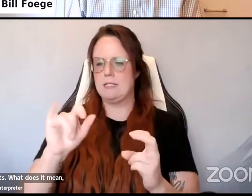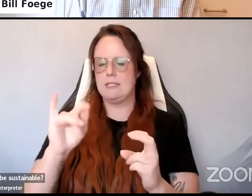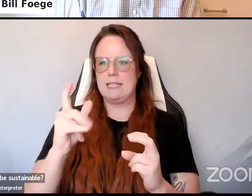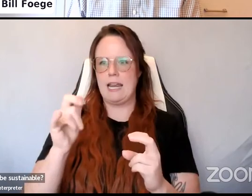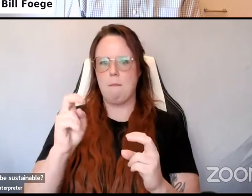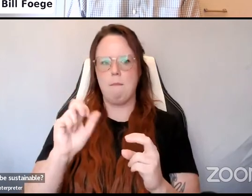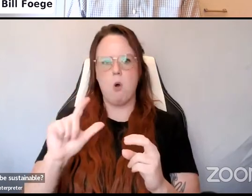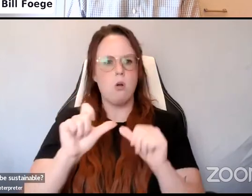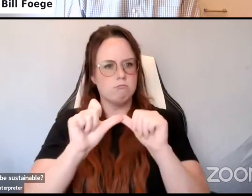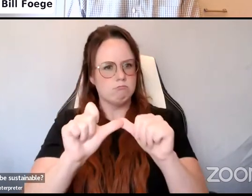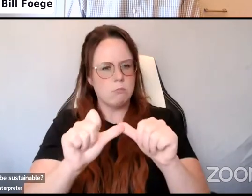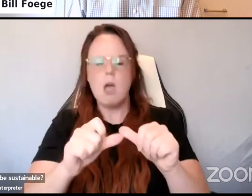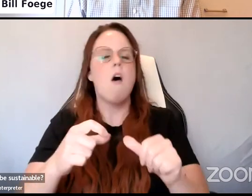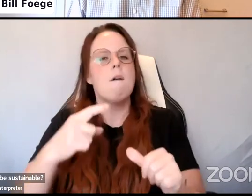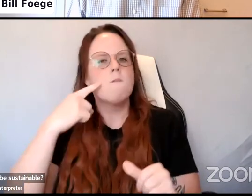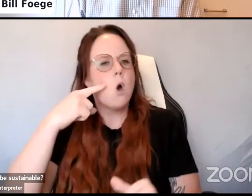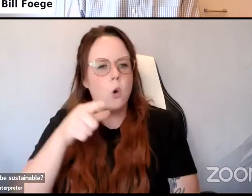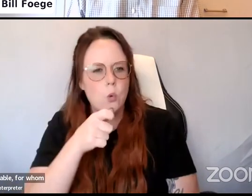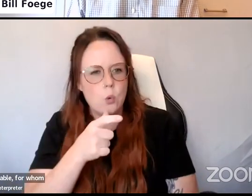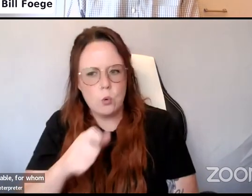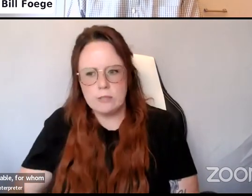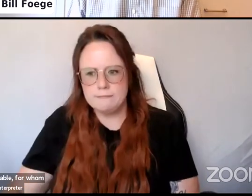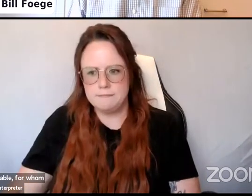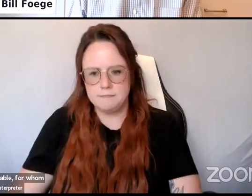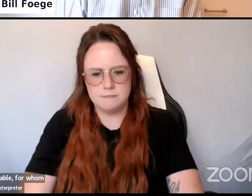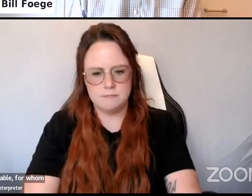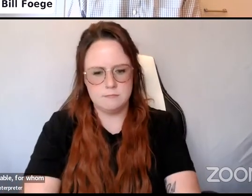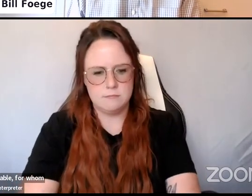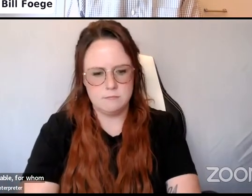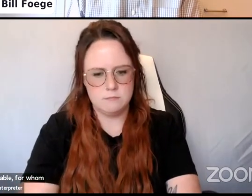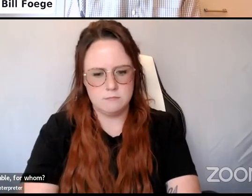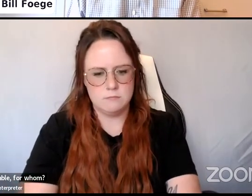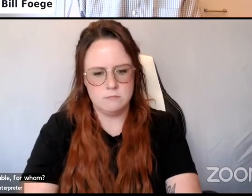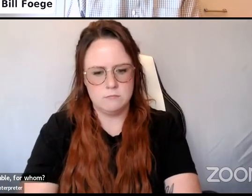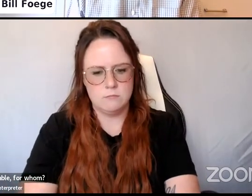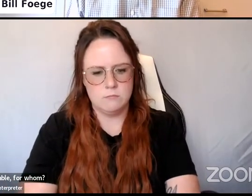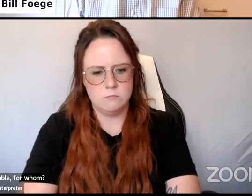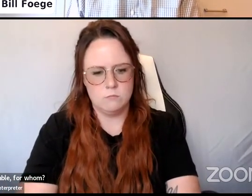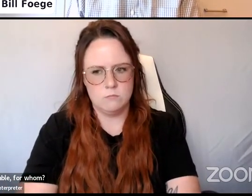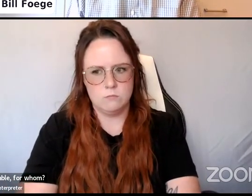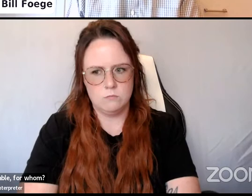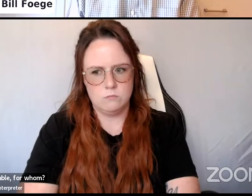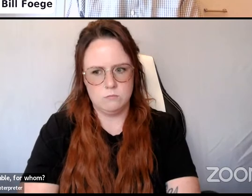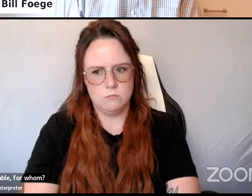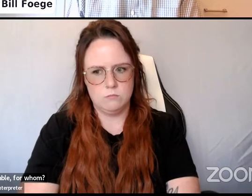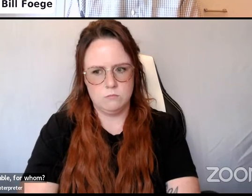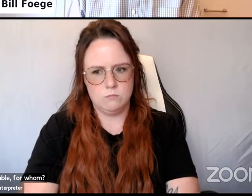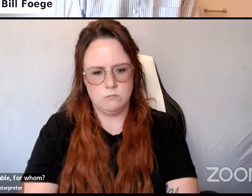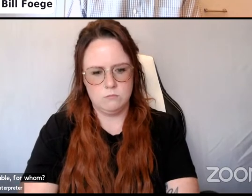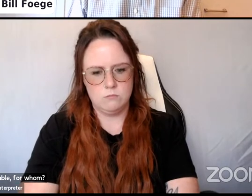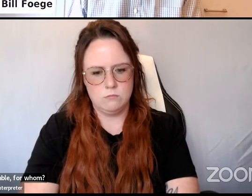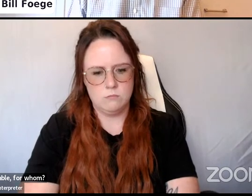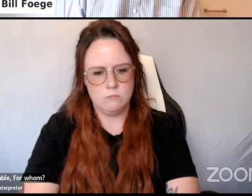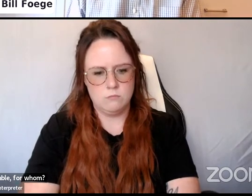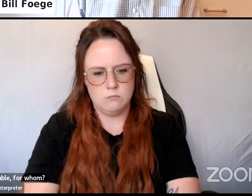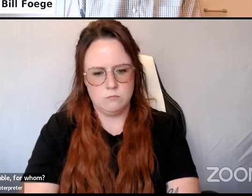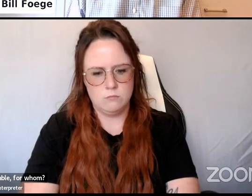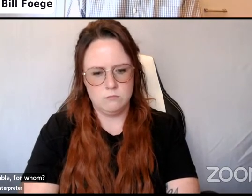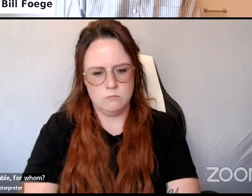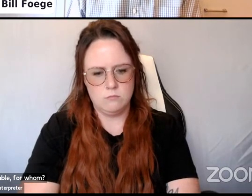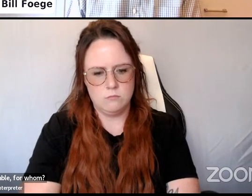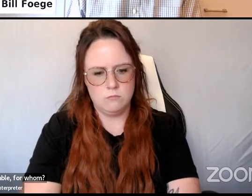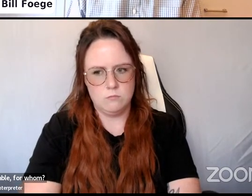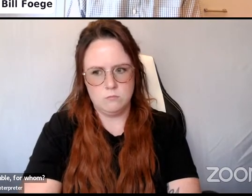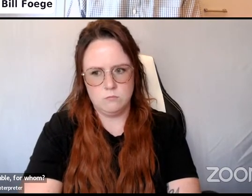whom foreign yeah well you know I think what what we what we hope when we talk about sustainability